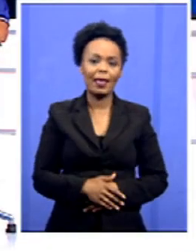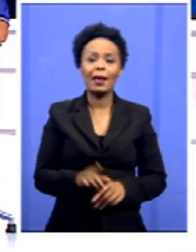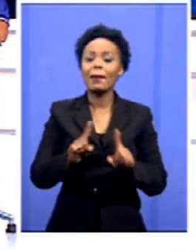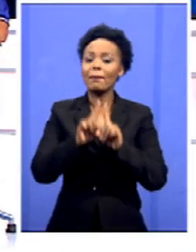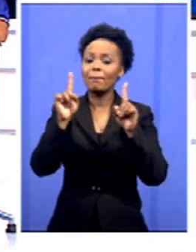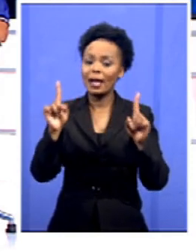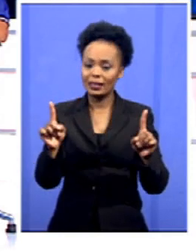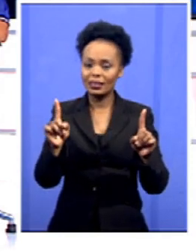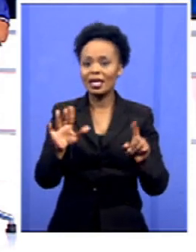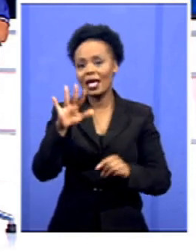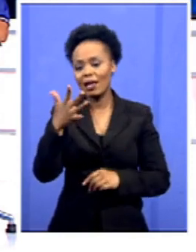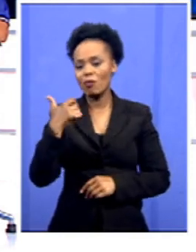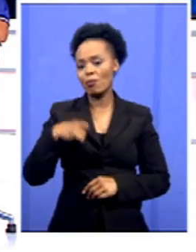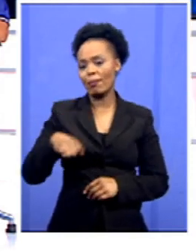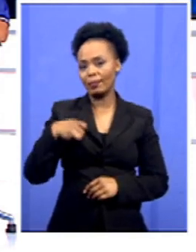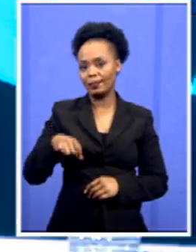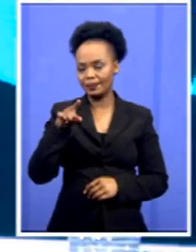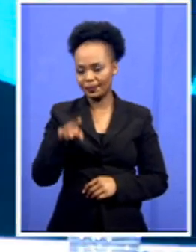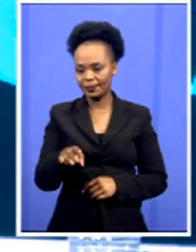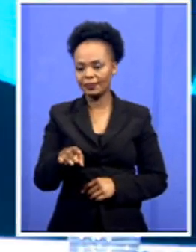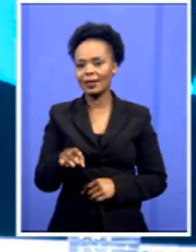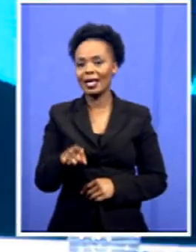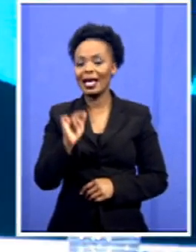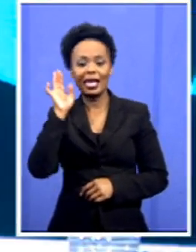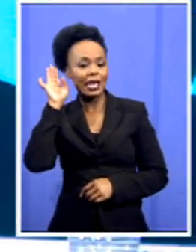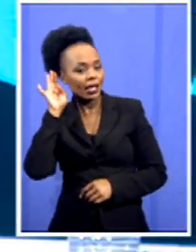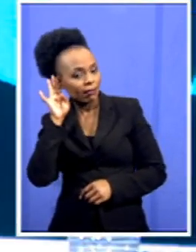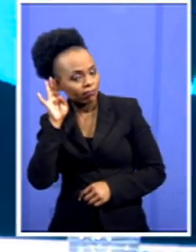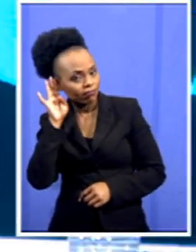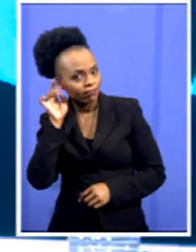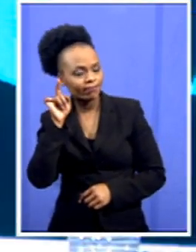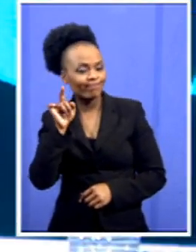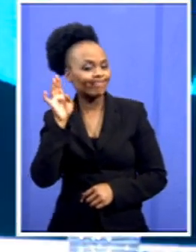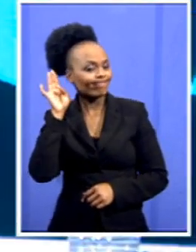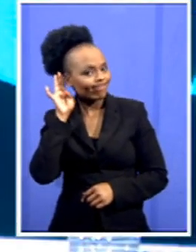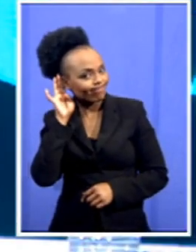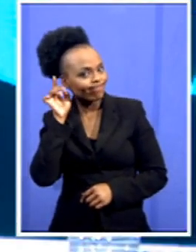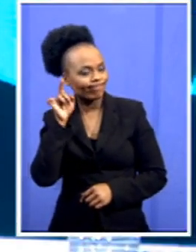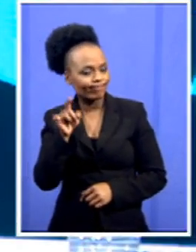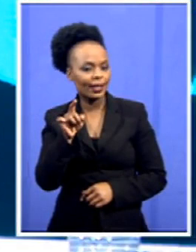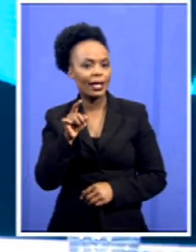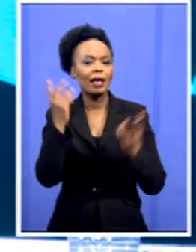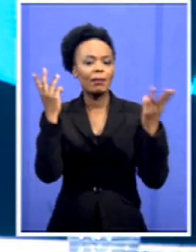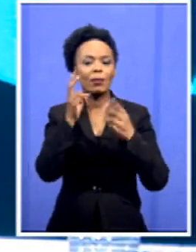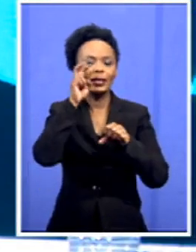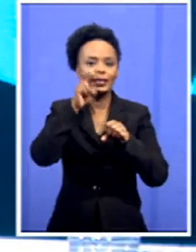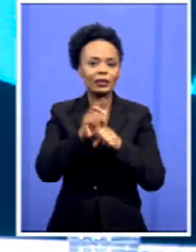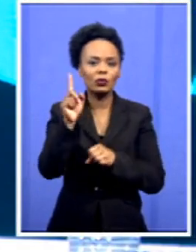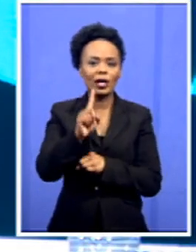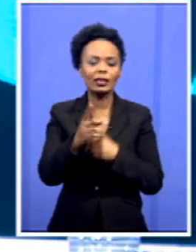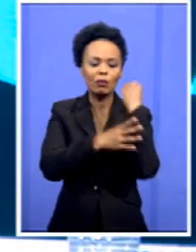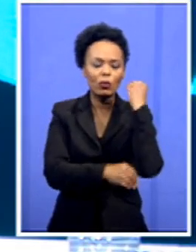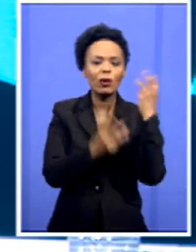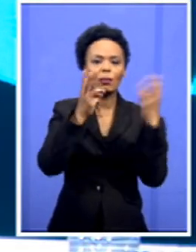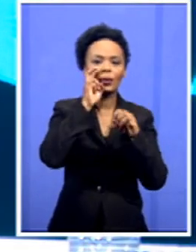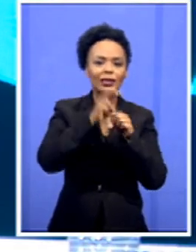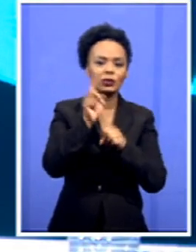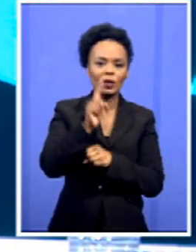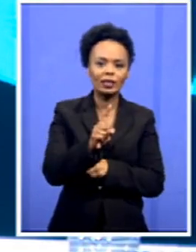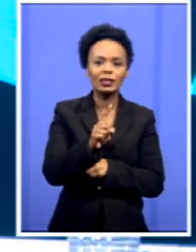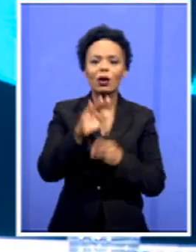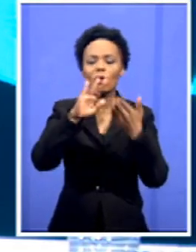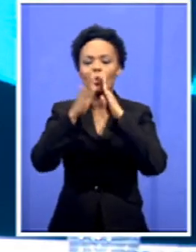were in a municipality that will be able to listen to, you know, to the needs of the poor, the needs of the